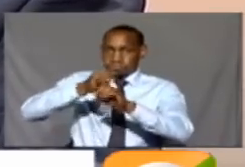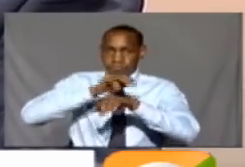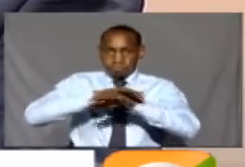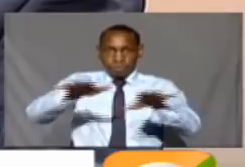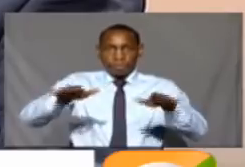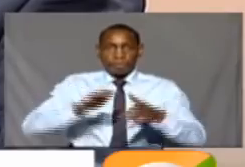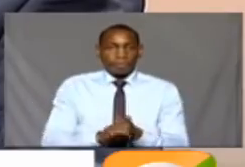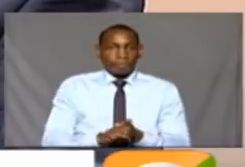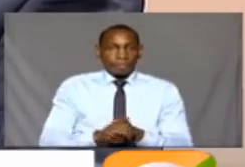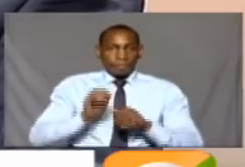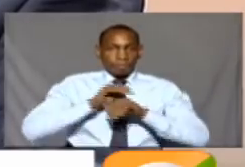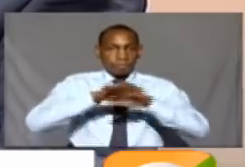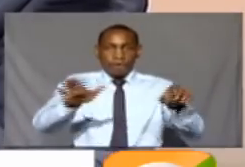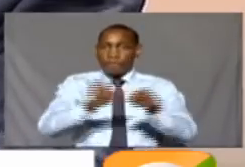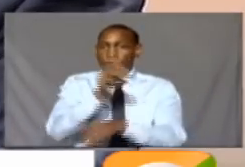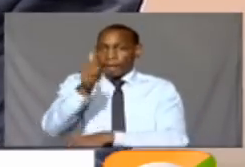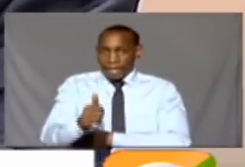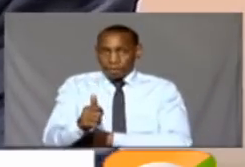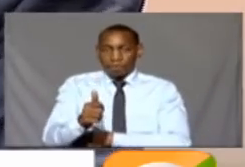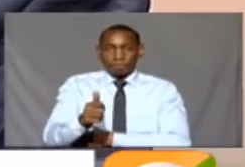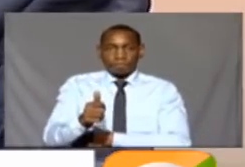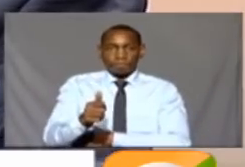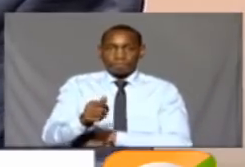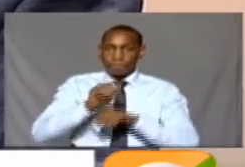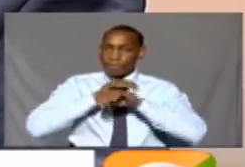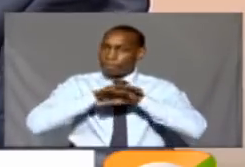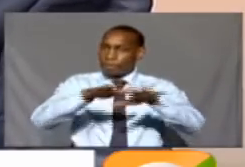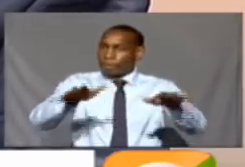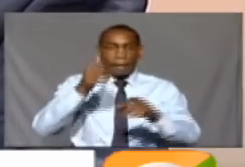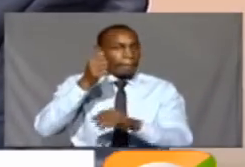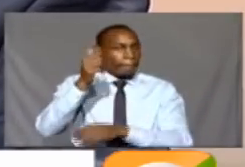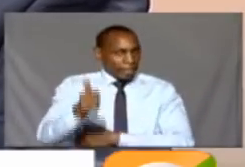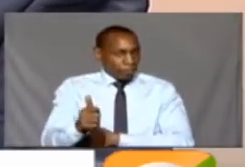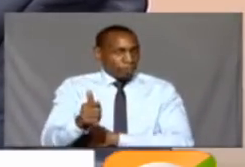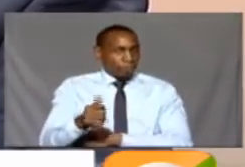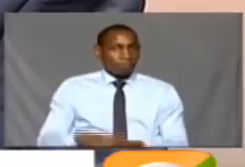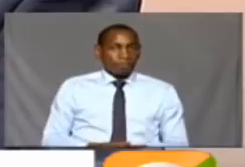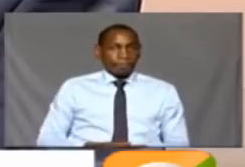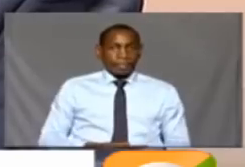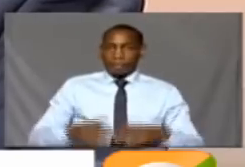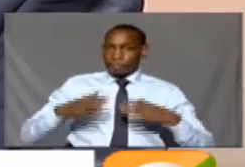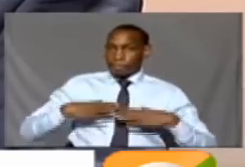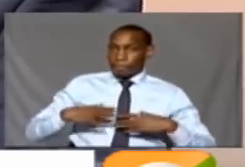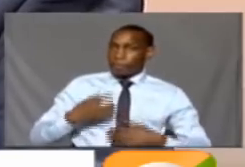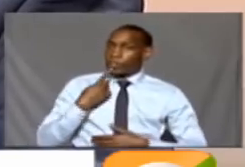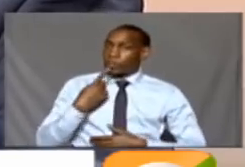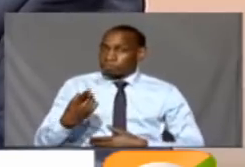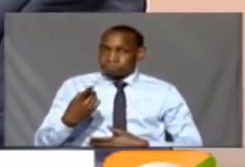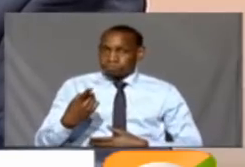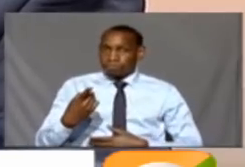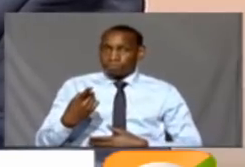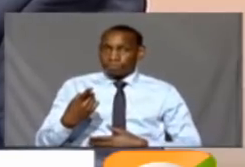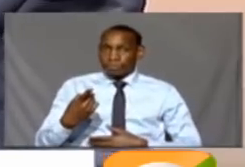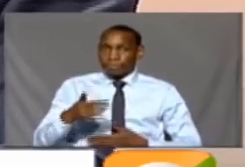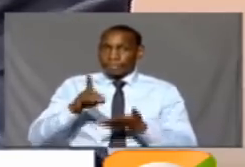been properly circulated. It has not reached as many Kenyans as it should be. People are being told, go and download